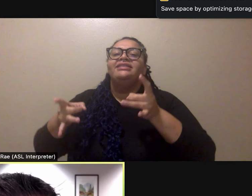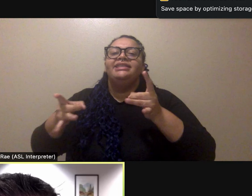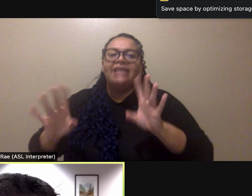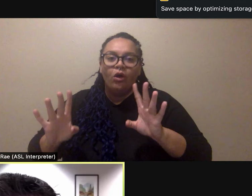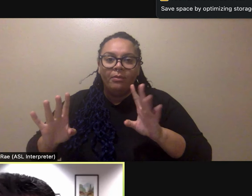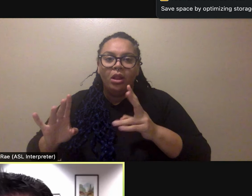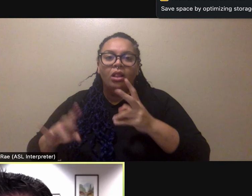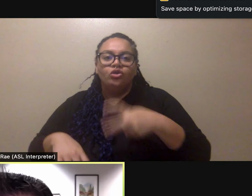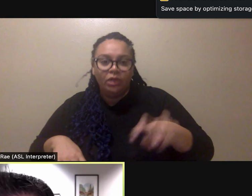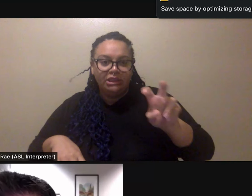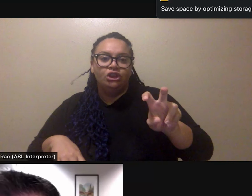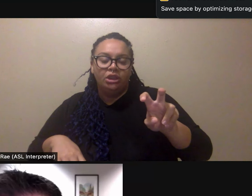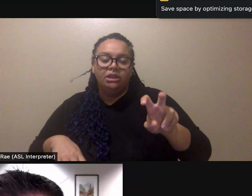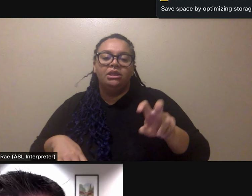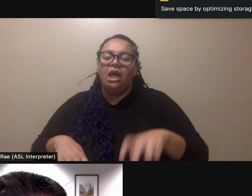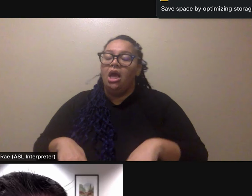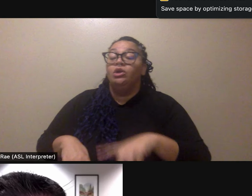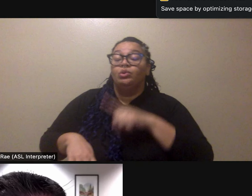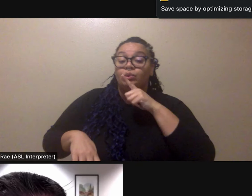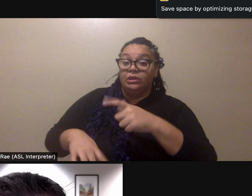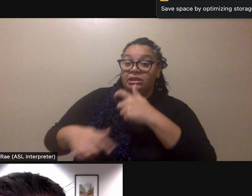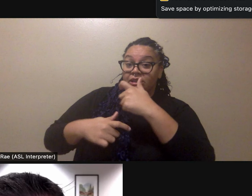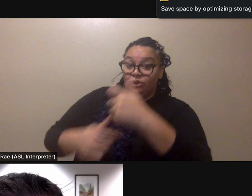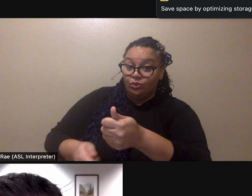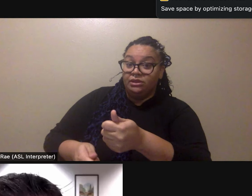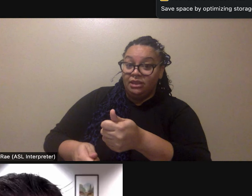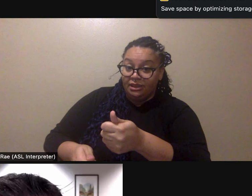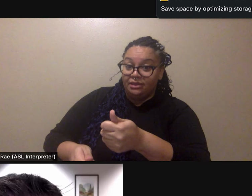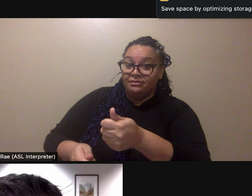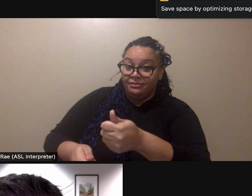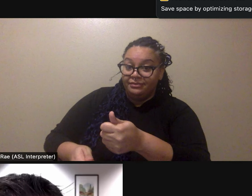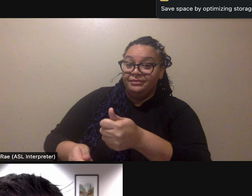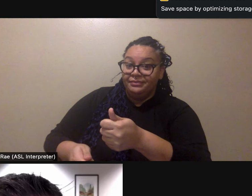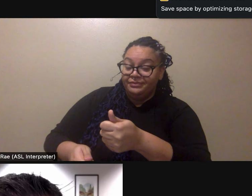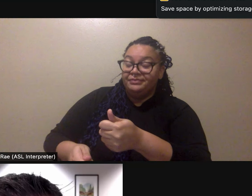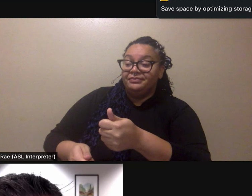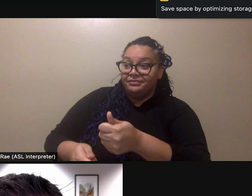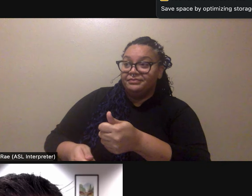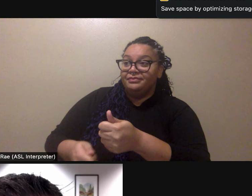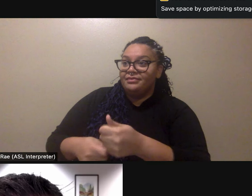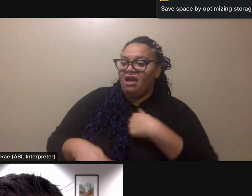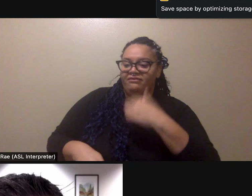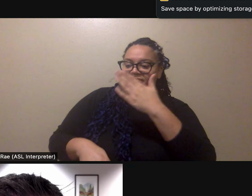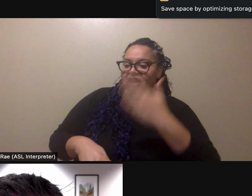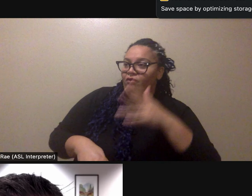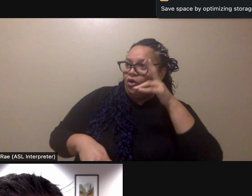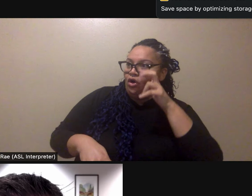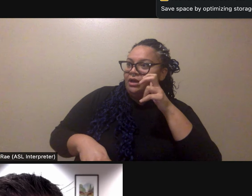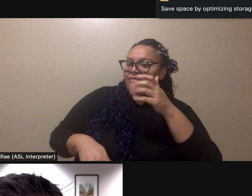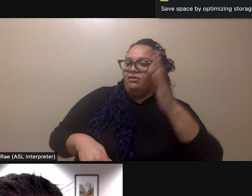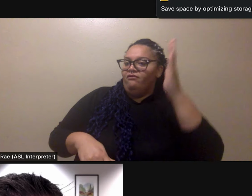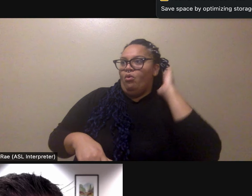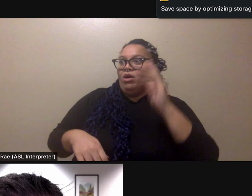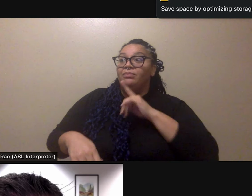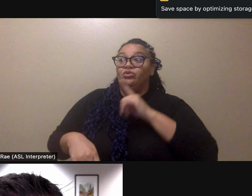yes. Super interesting. I'd never heard that term before. And, you know, that shift was